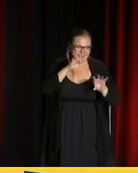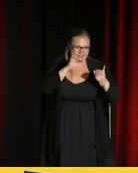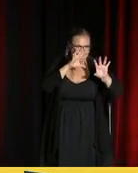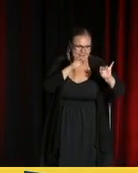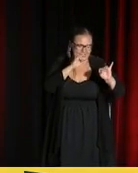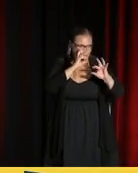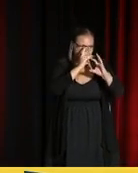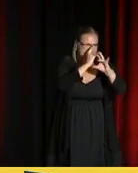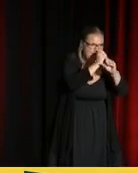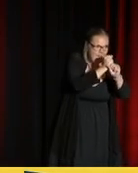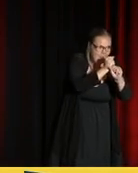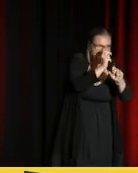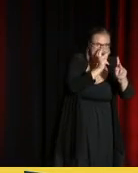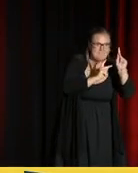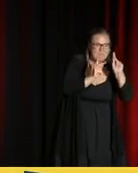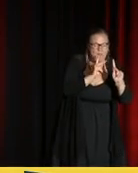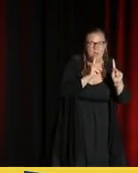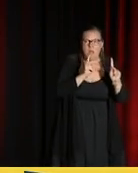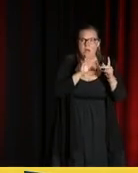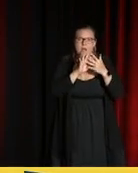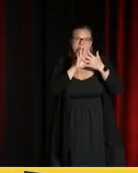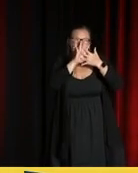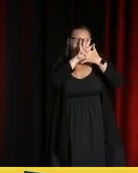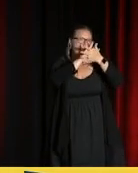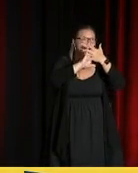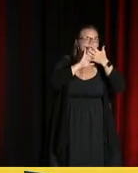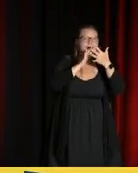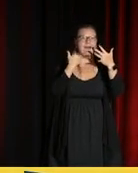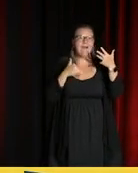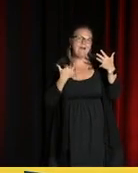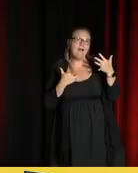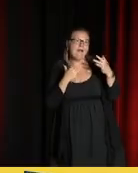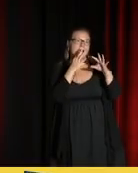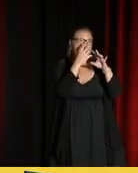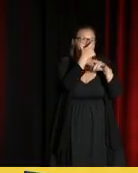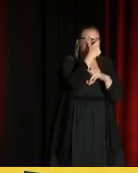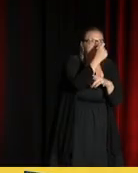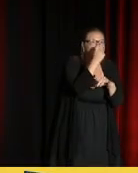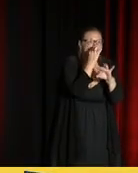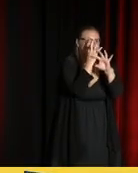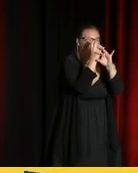and why people find these mysteries to be exotic and interesting.